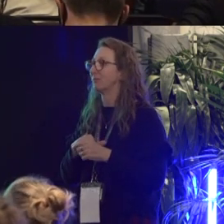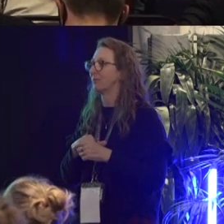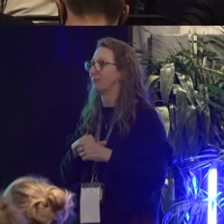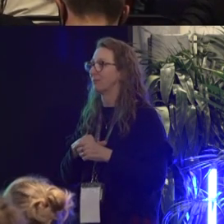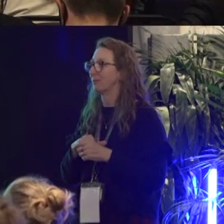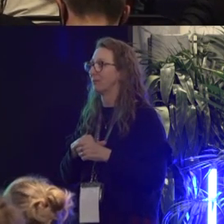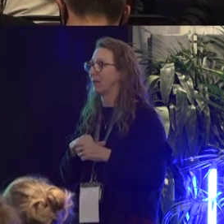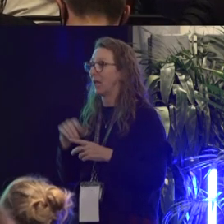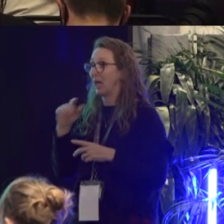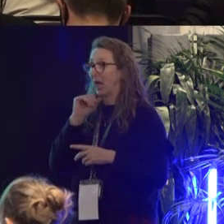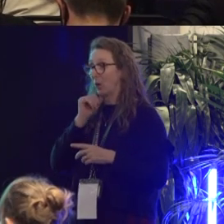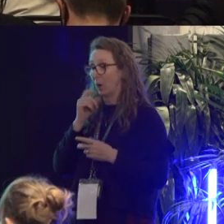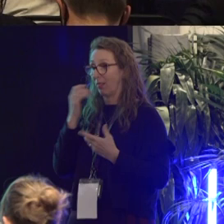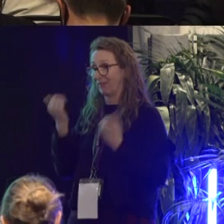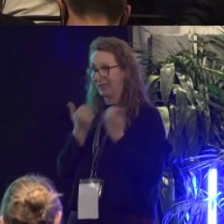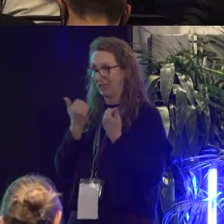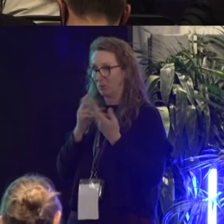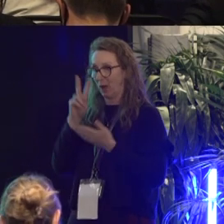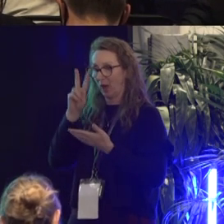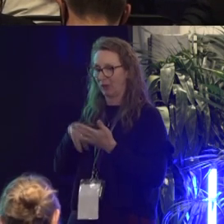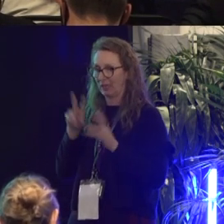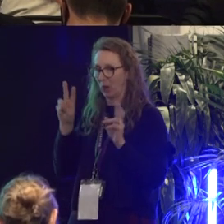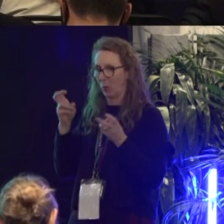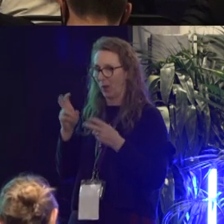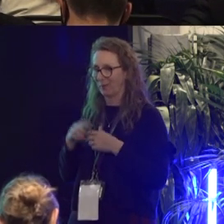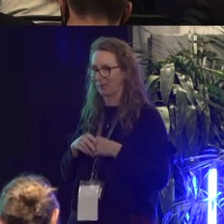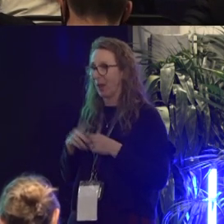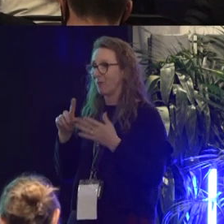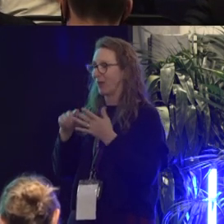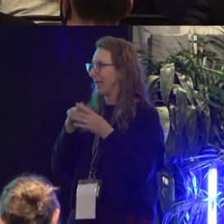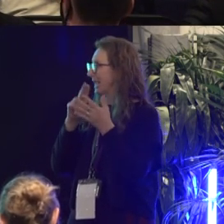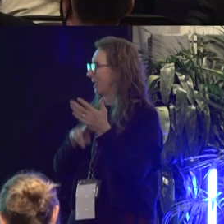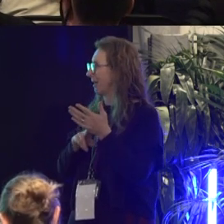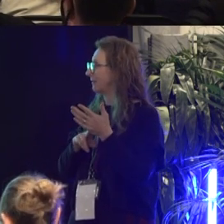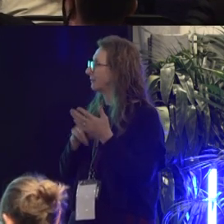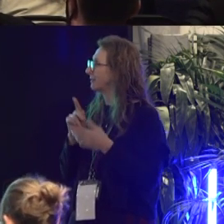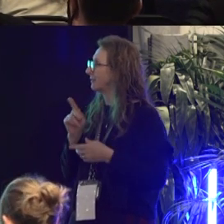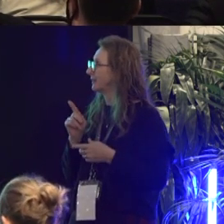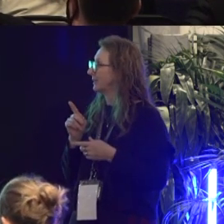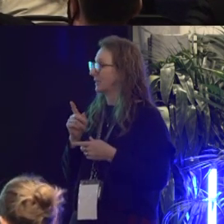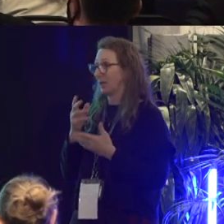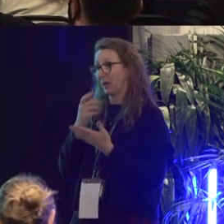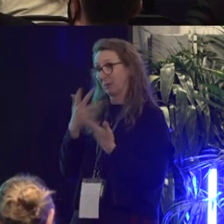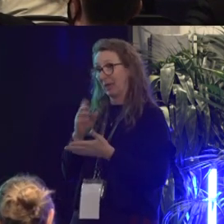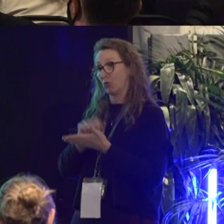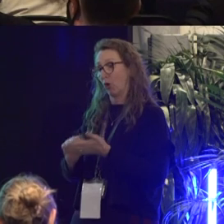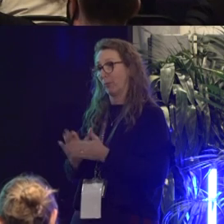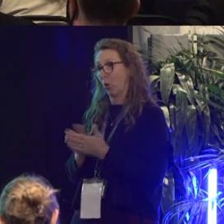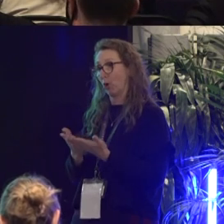I'm just going to finish off by reading a quote from Ian Bogost, who wrote a book called Play